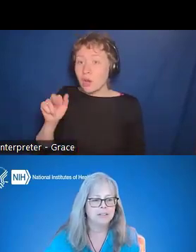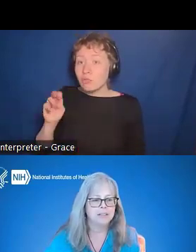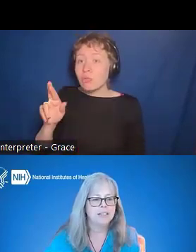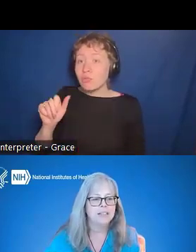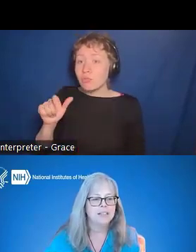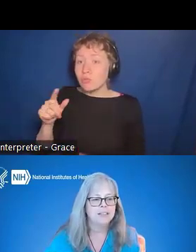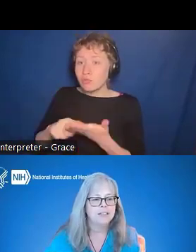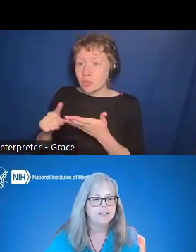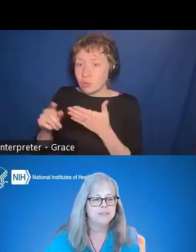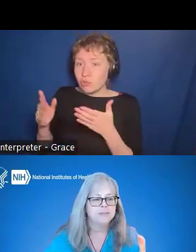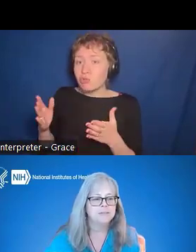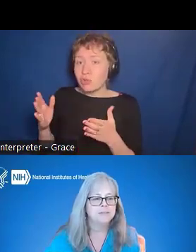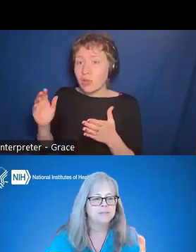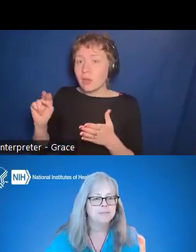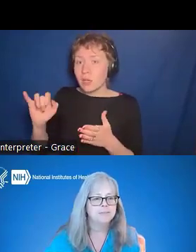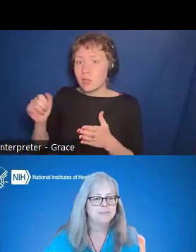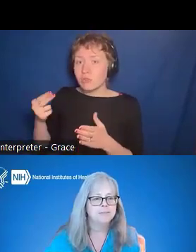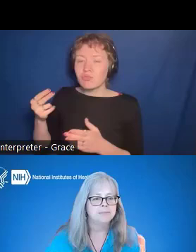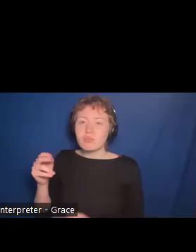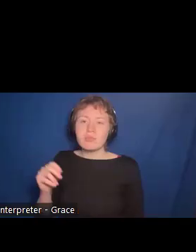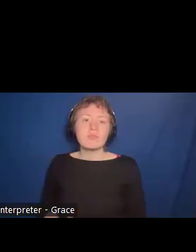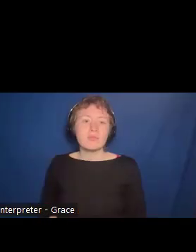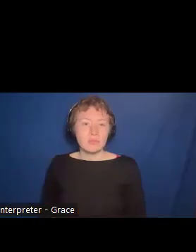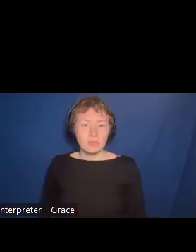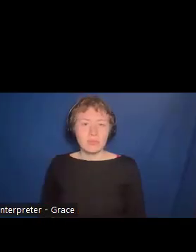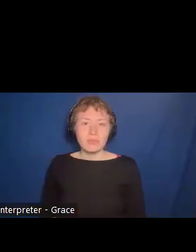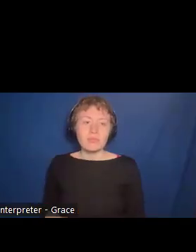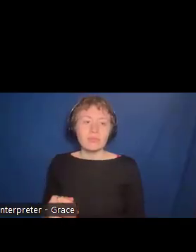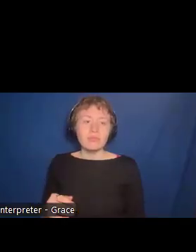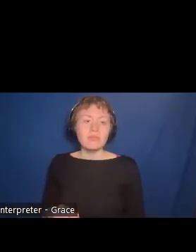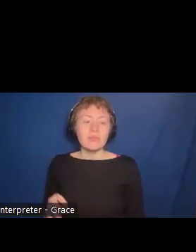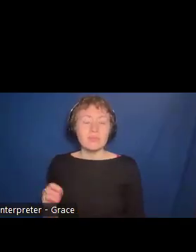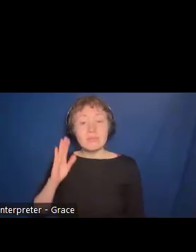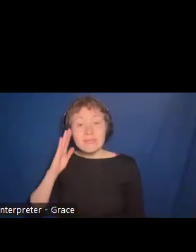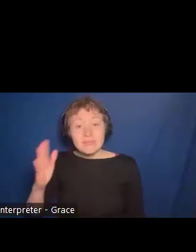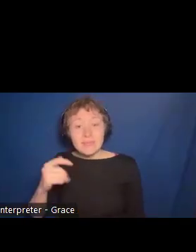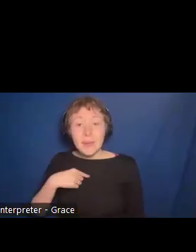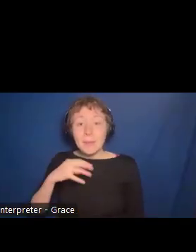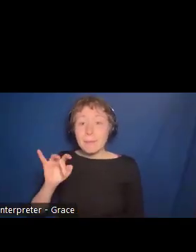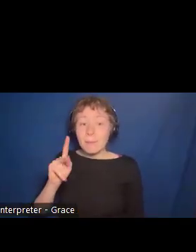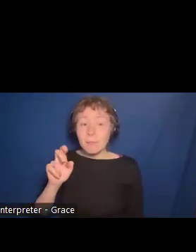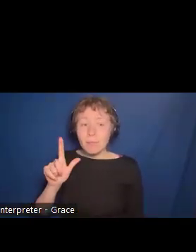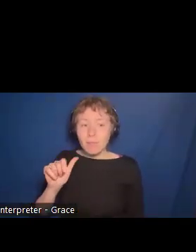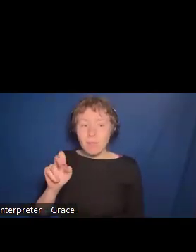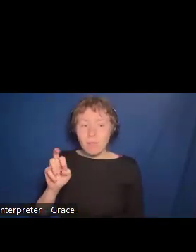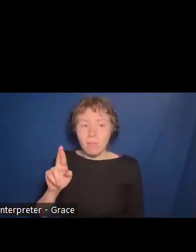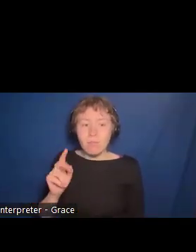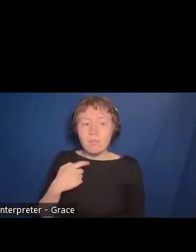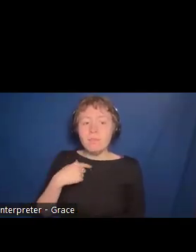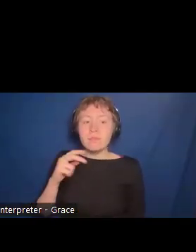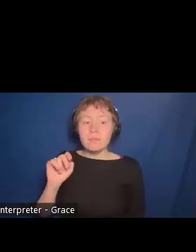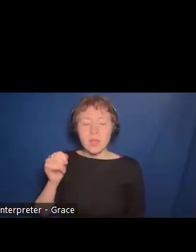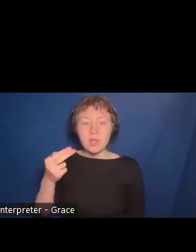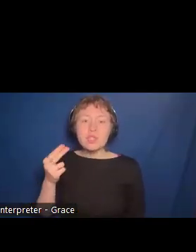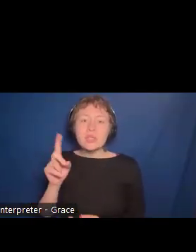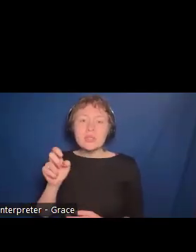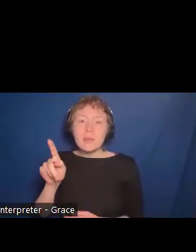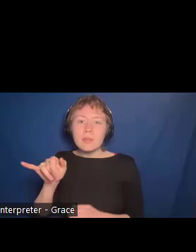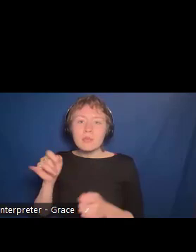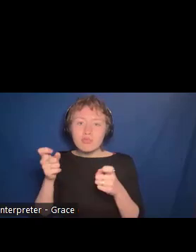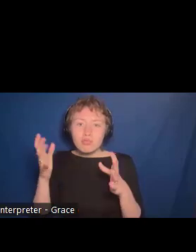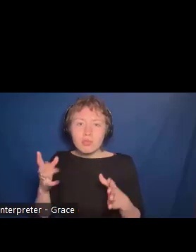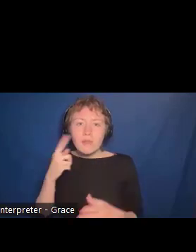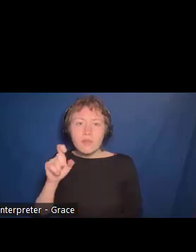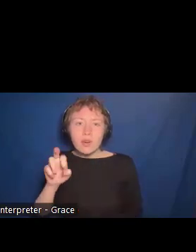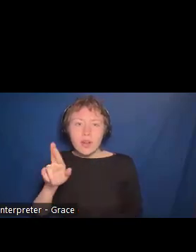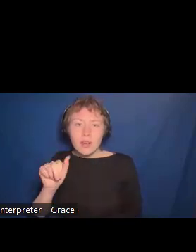Lauer. Hello, I'm Mike Lauer. I'm the NIH Deputy Director for Extramural Research. Thank you so much